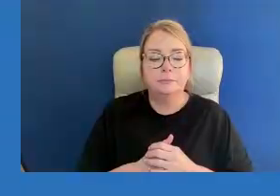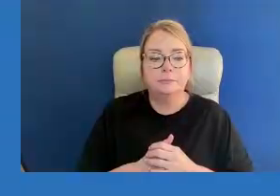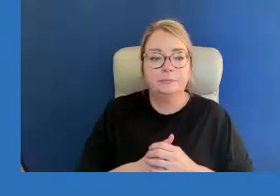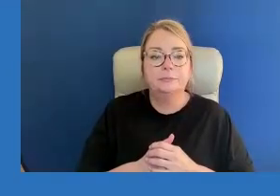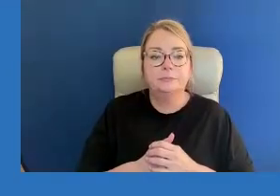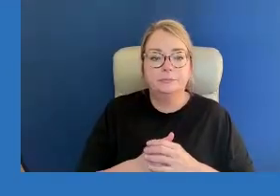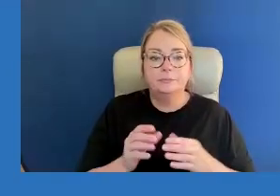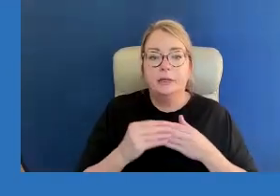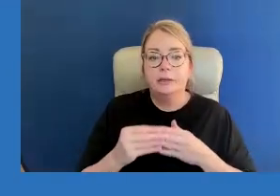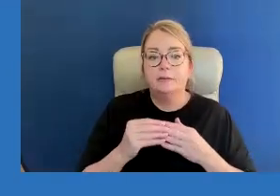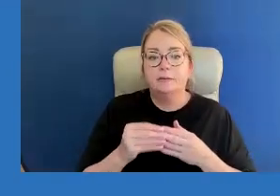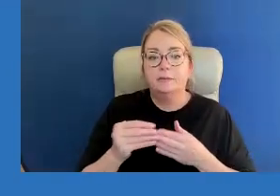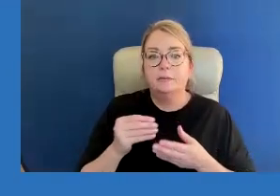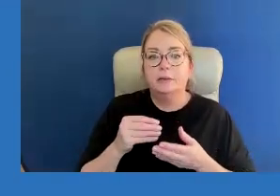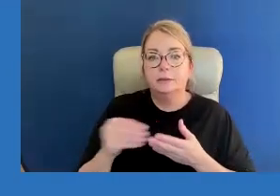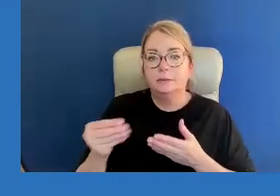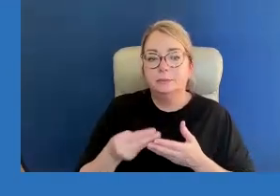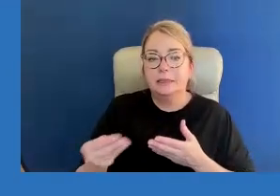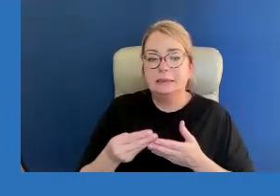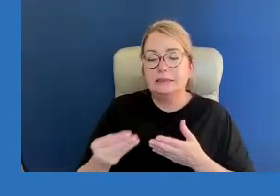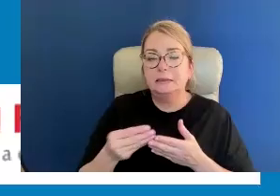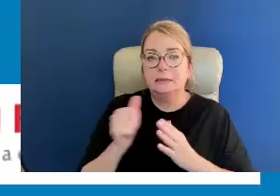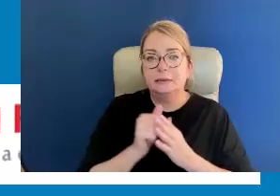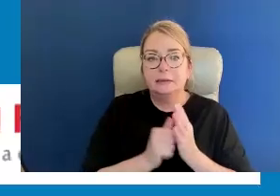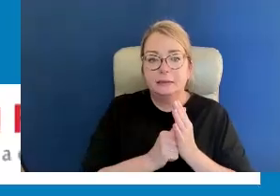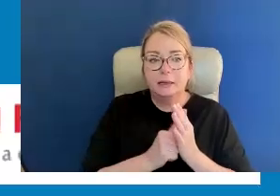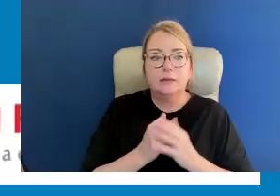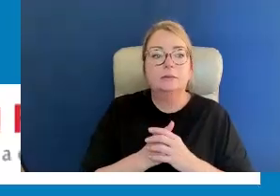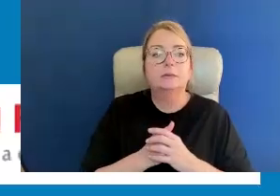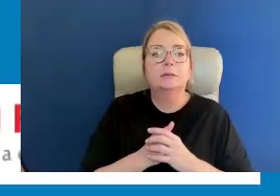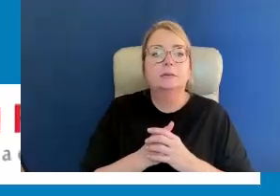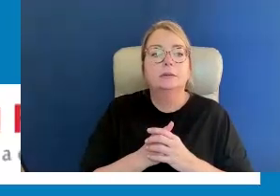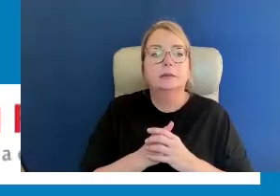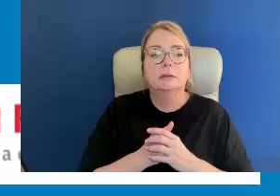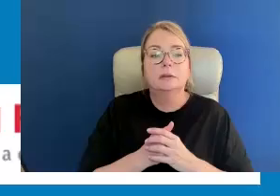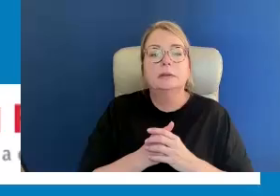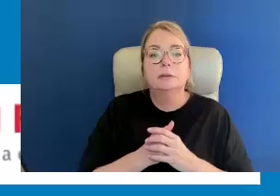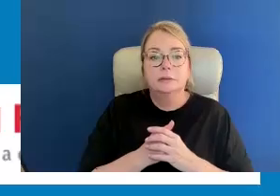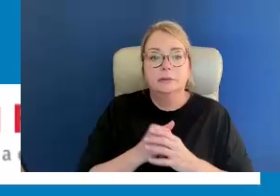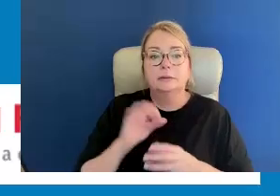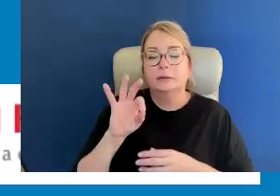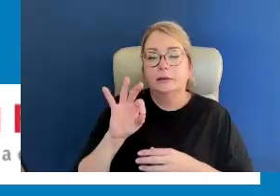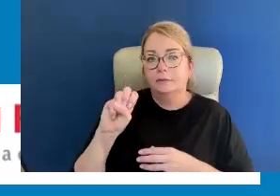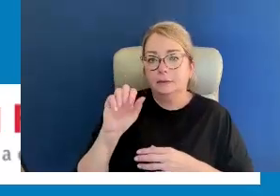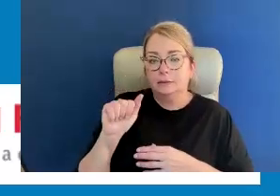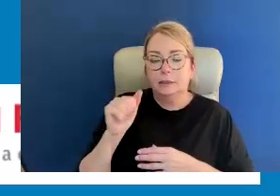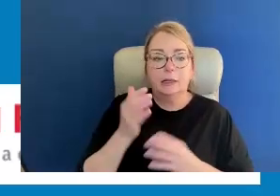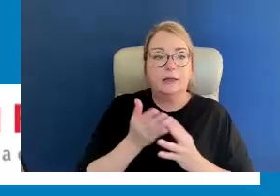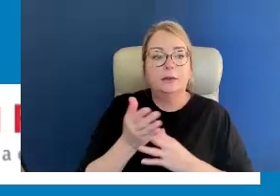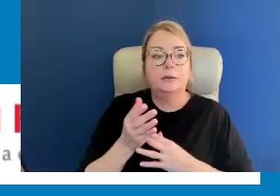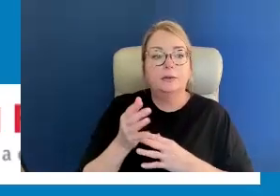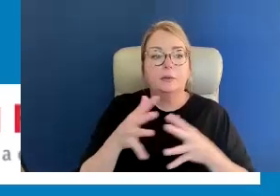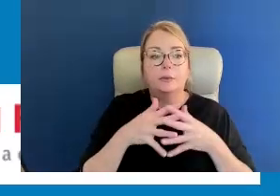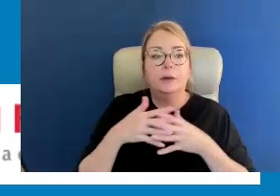So our flexible spending accounts, these are again, for full-time benefit eligible employees. Our flexible spending accounts are through American